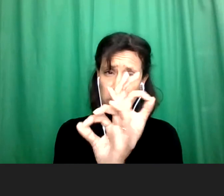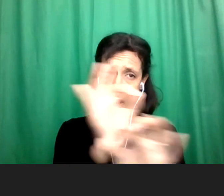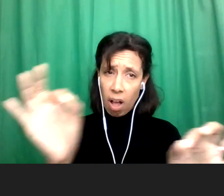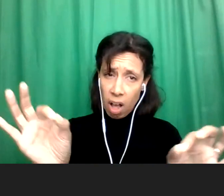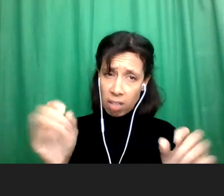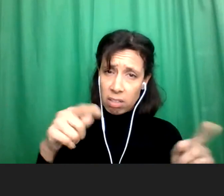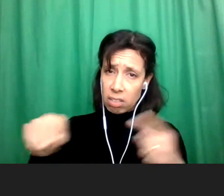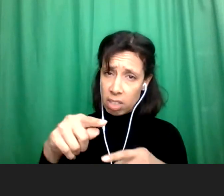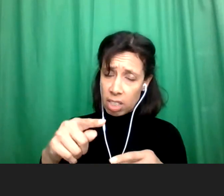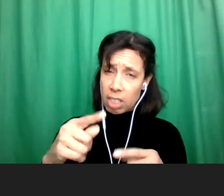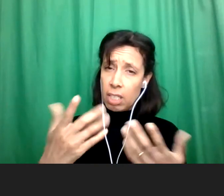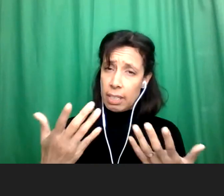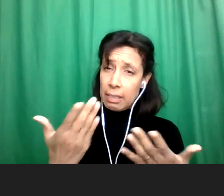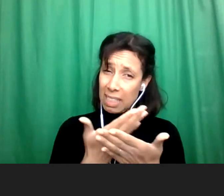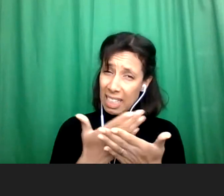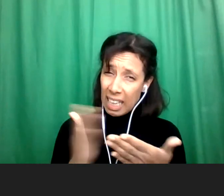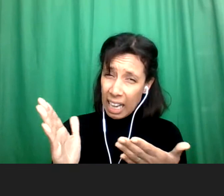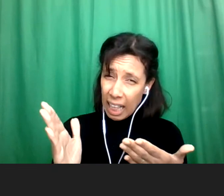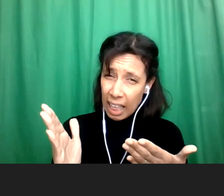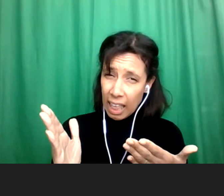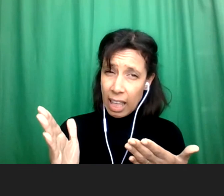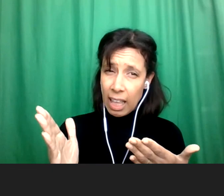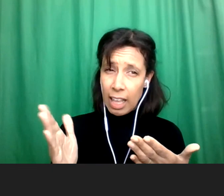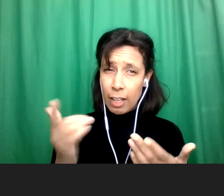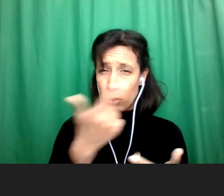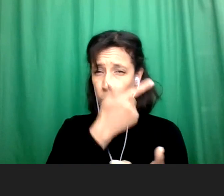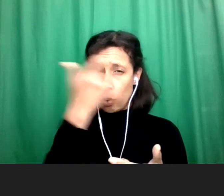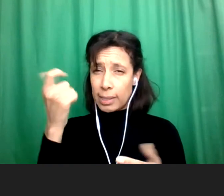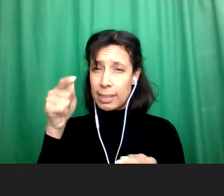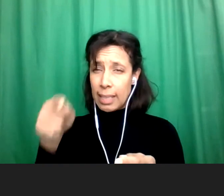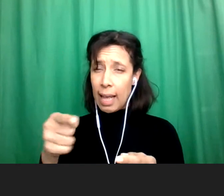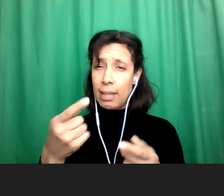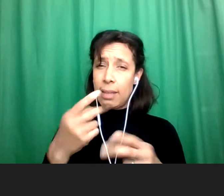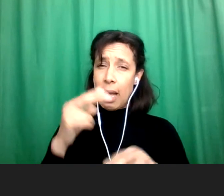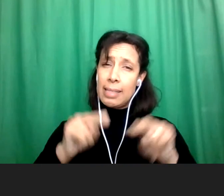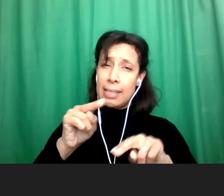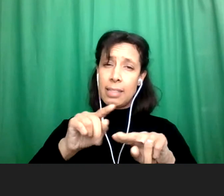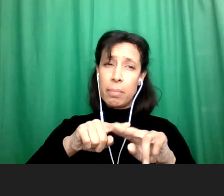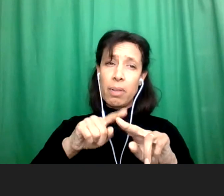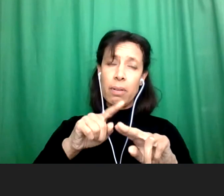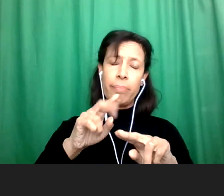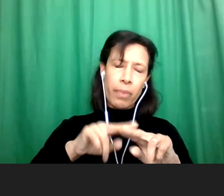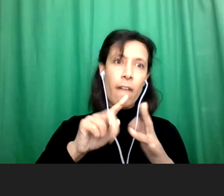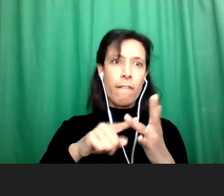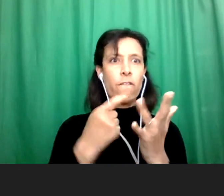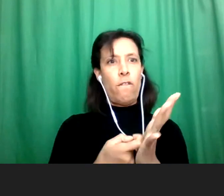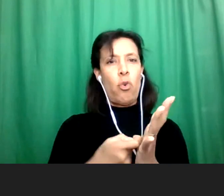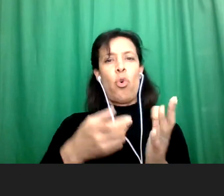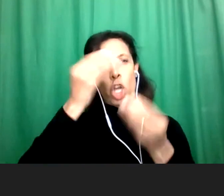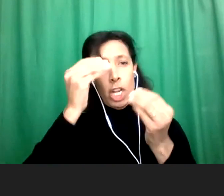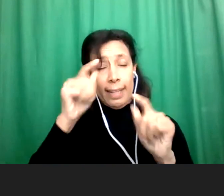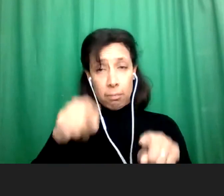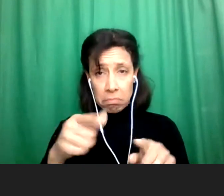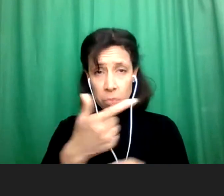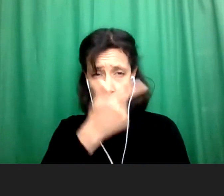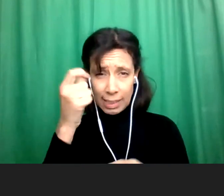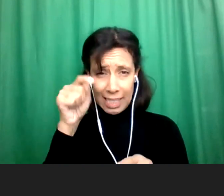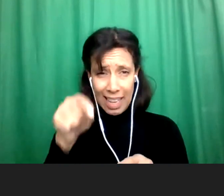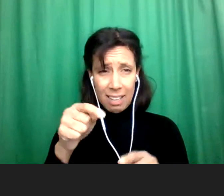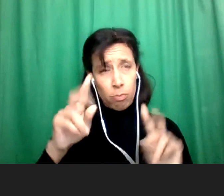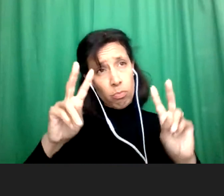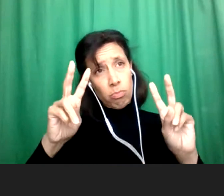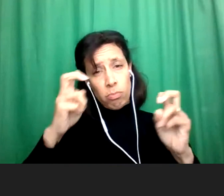about broadly when we're talking about assessment for learning? That's my first question to think about. The next thing